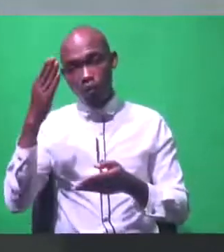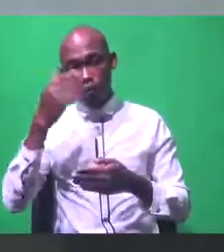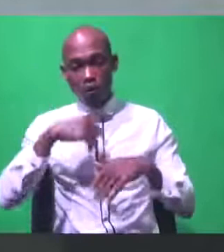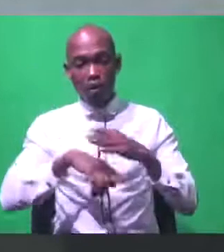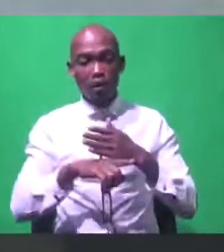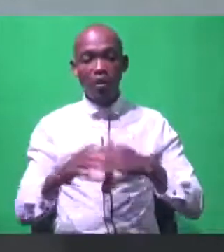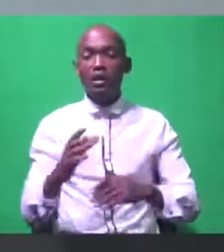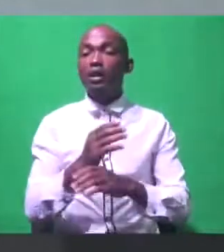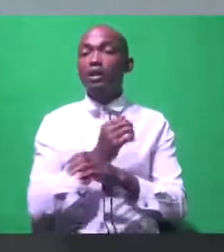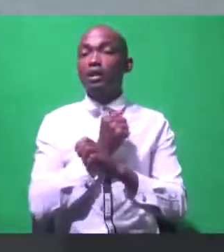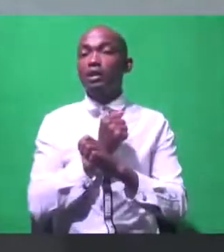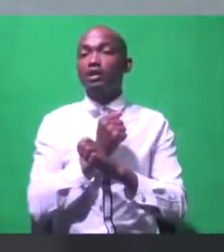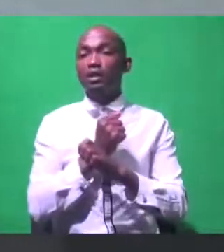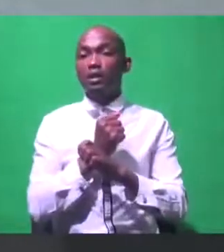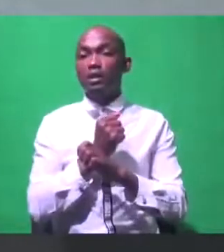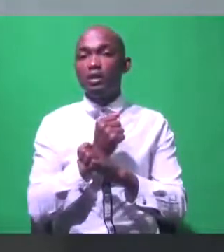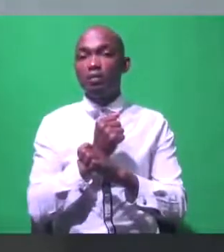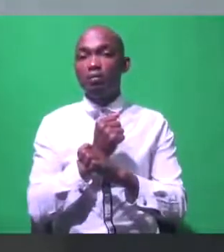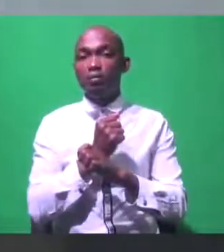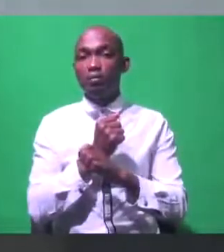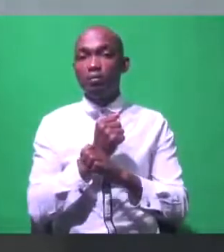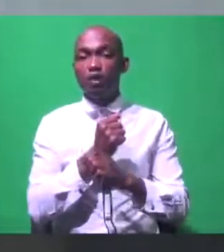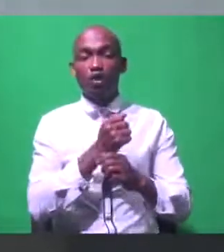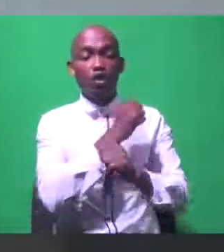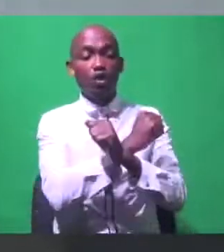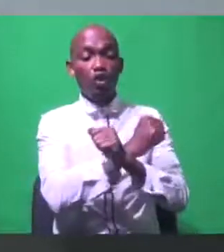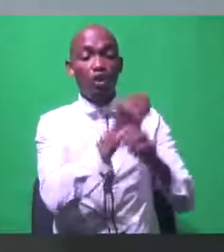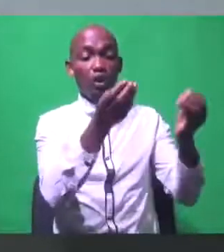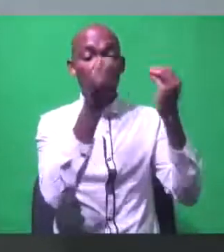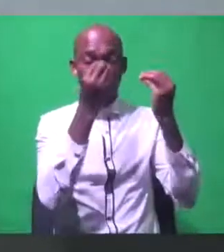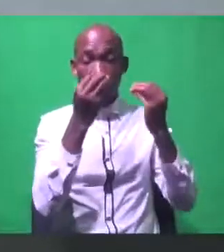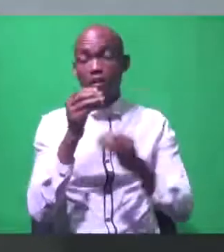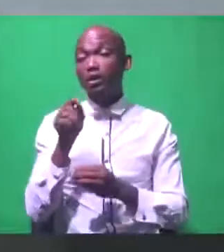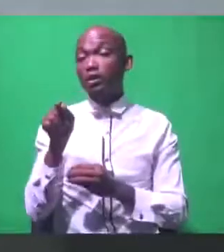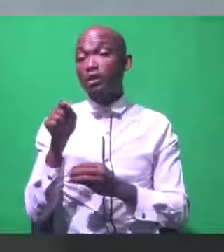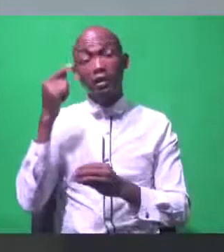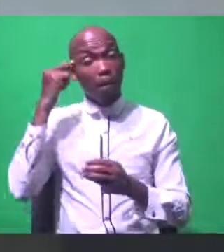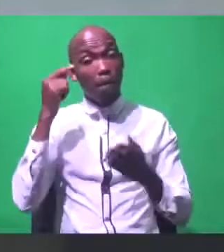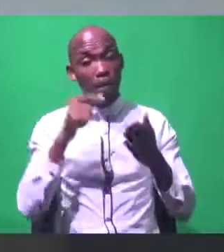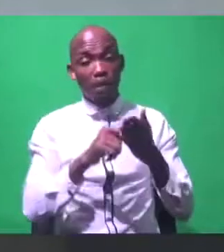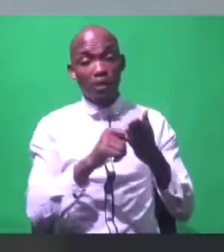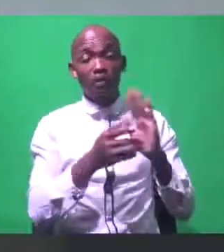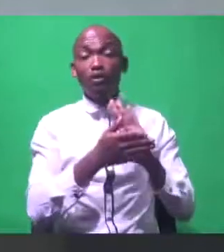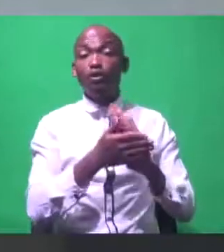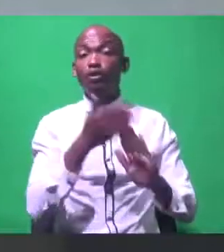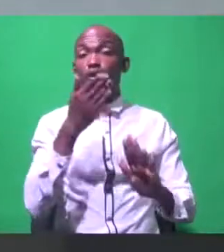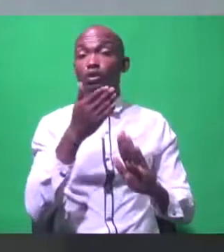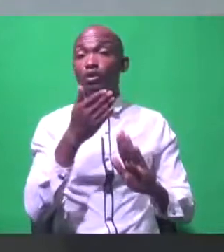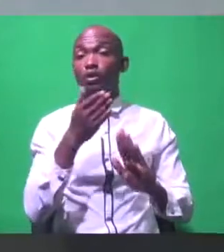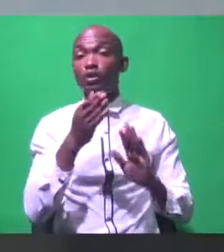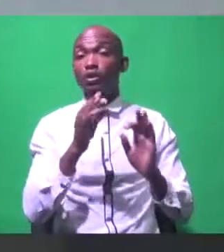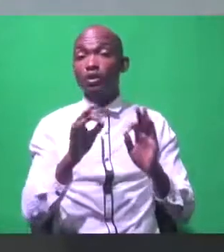colonial education. It means the sons who were from labor